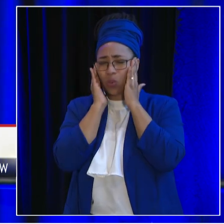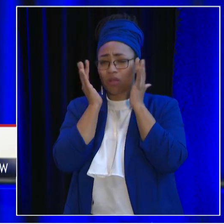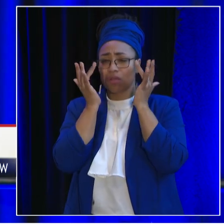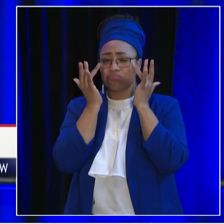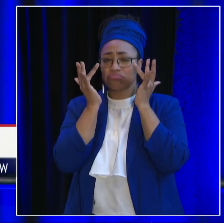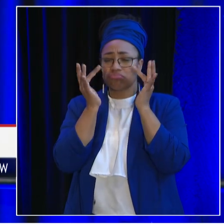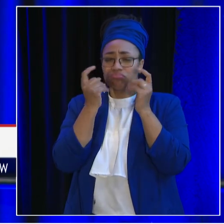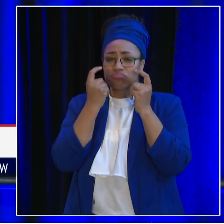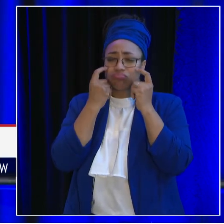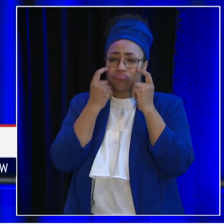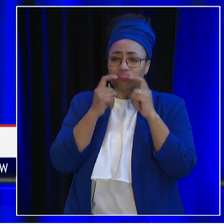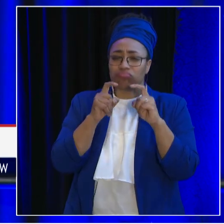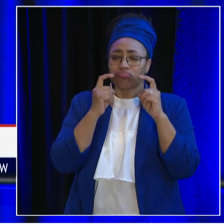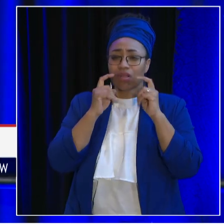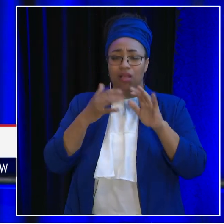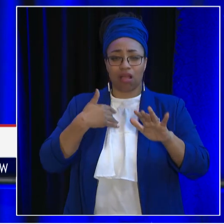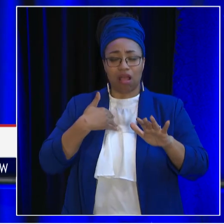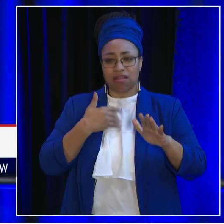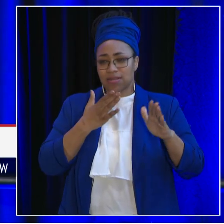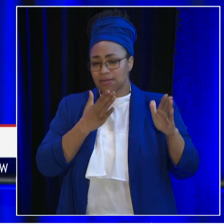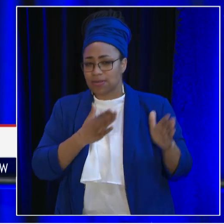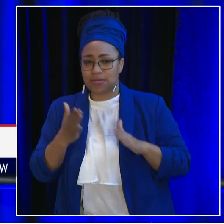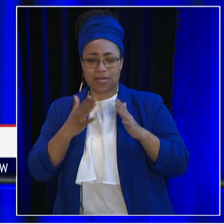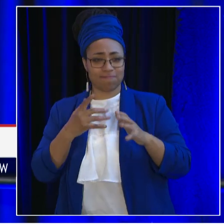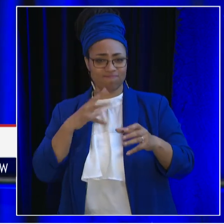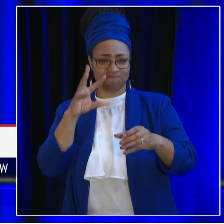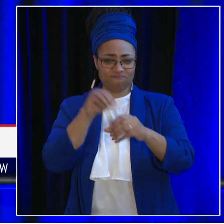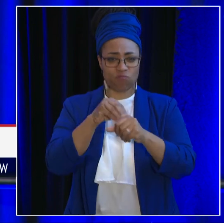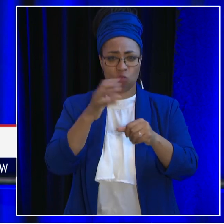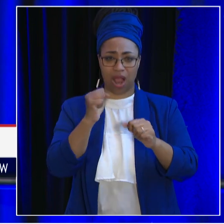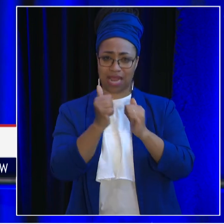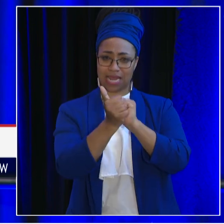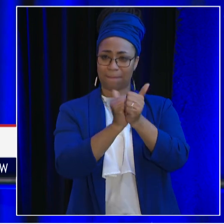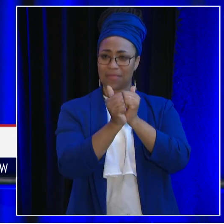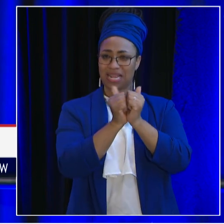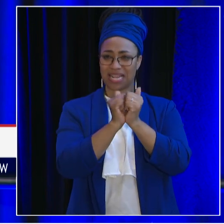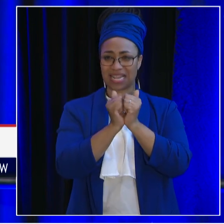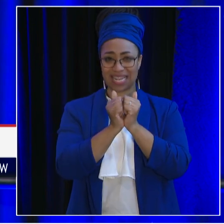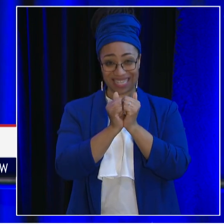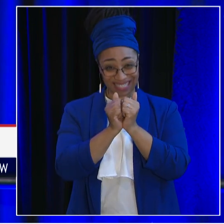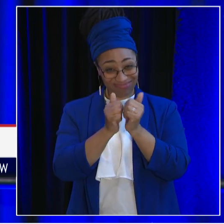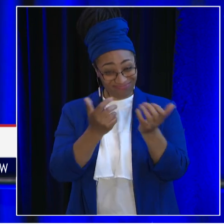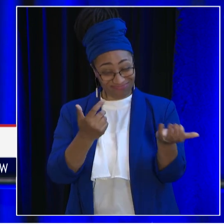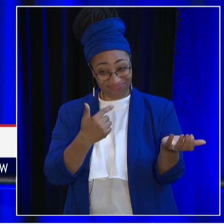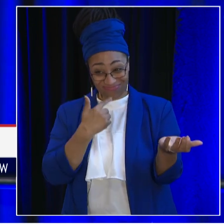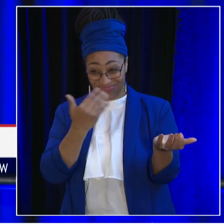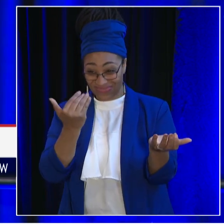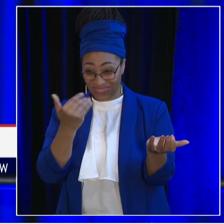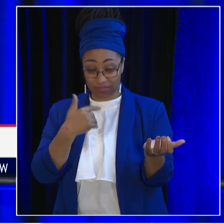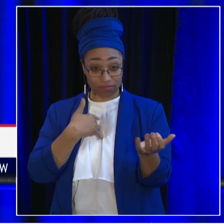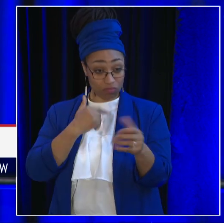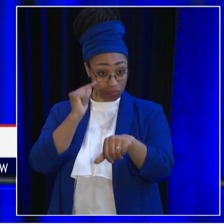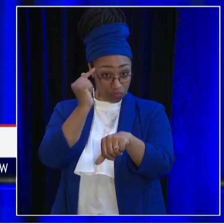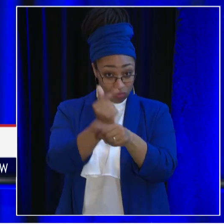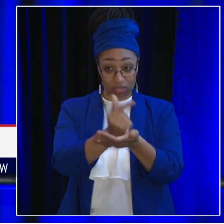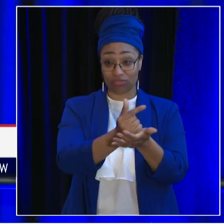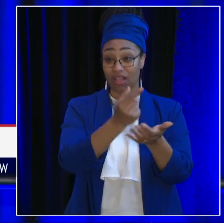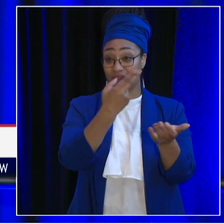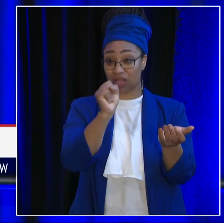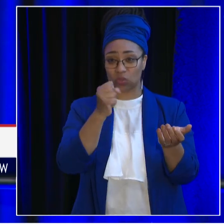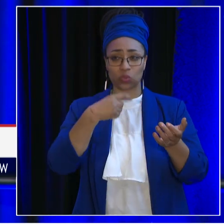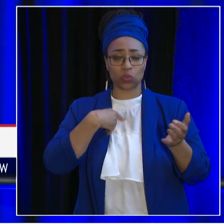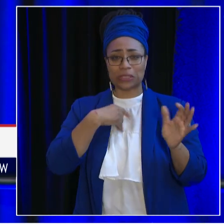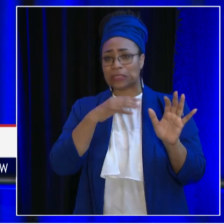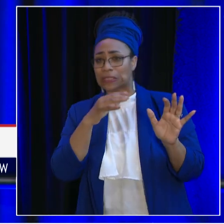started working on campaigns at the age of 15. When I graduated high school, I got a call. They said, hey, we need you to be a field organizer